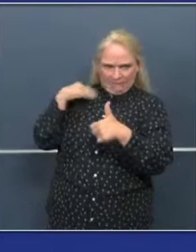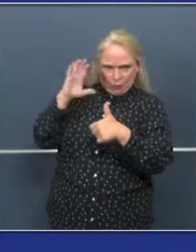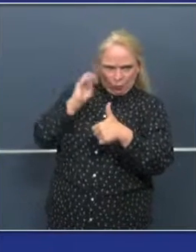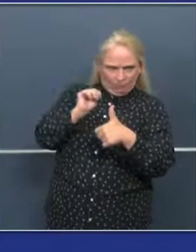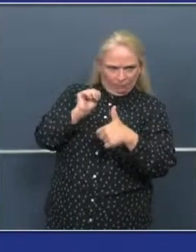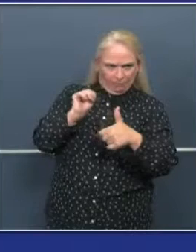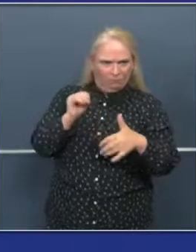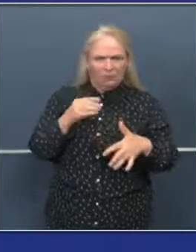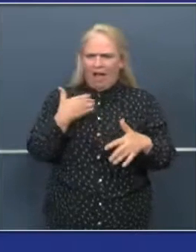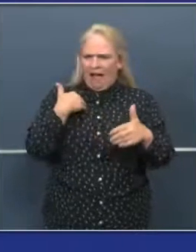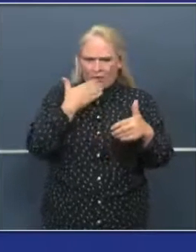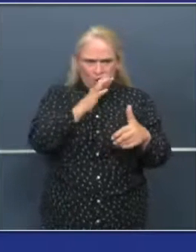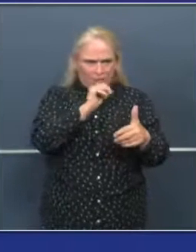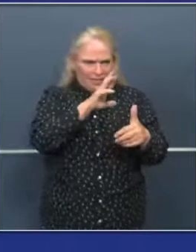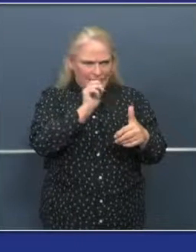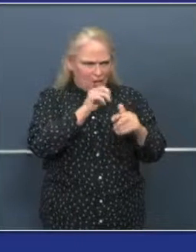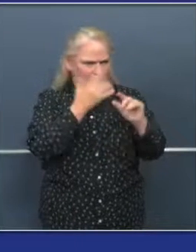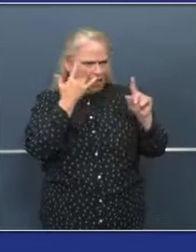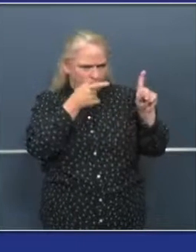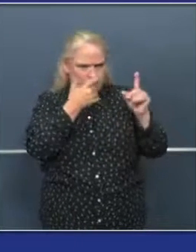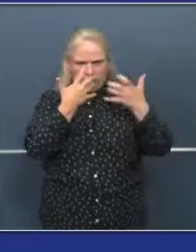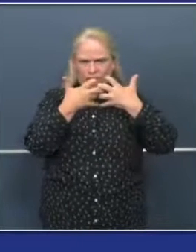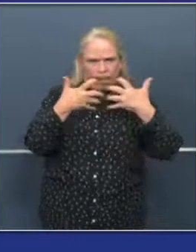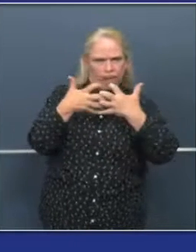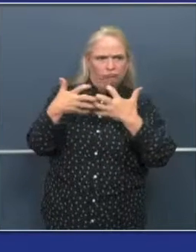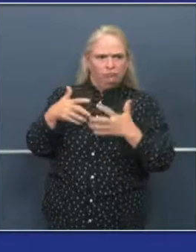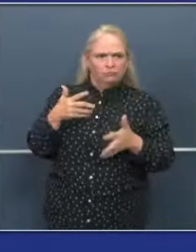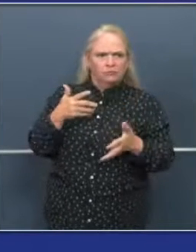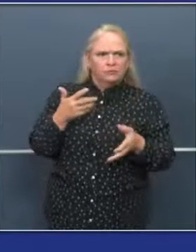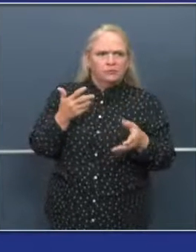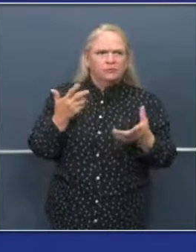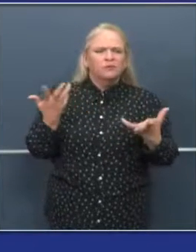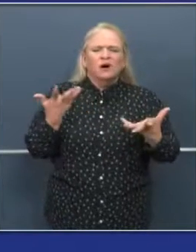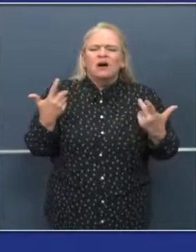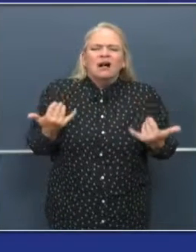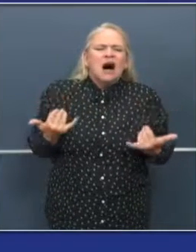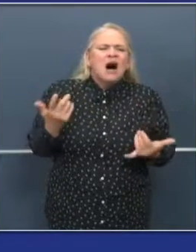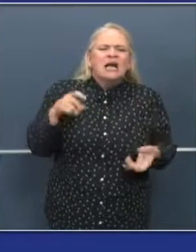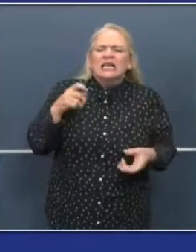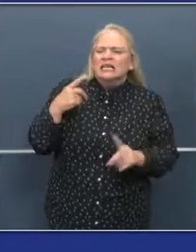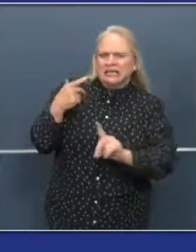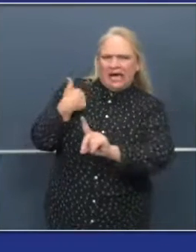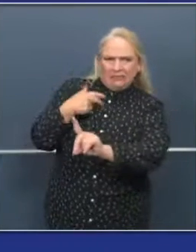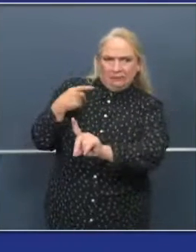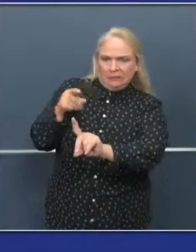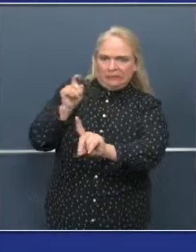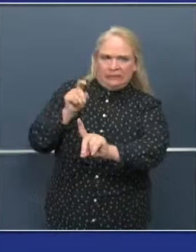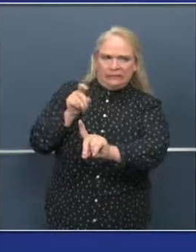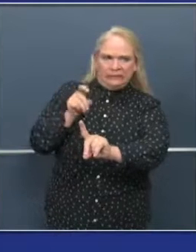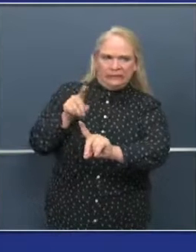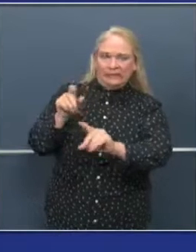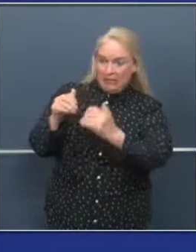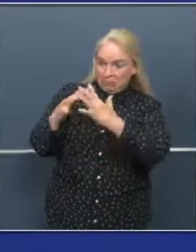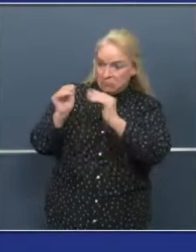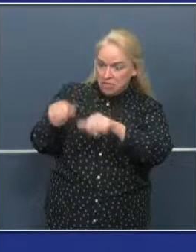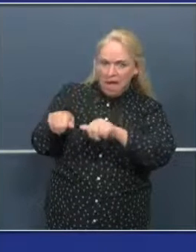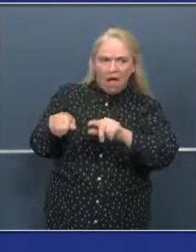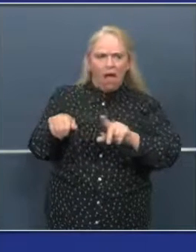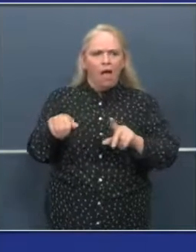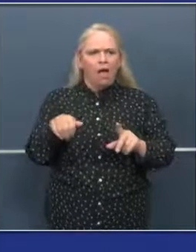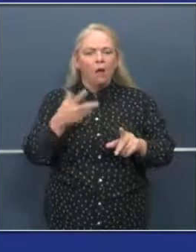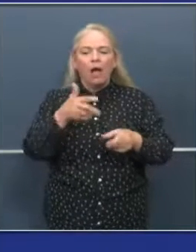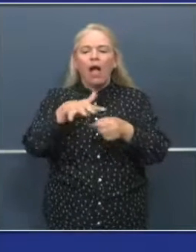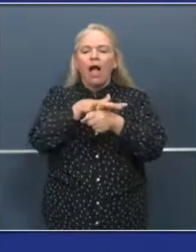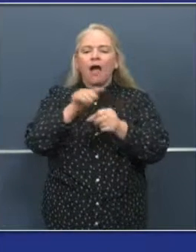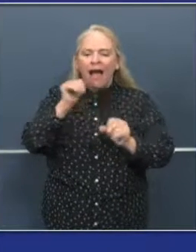California, hospital and to campus look to setting utilize to our build existing capacity. In addition hospital to that, of course, footprint, we the look to capacity identify that alternative exists care sites within a